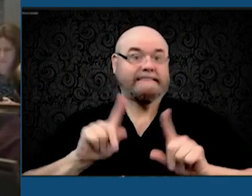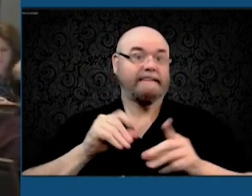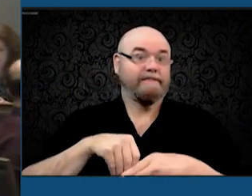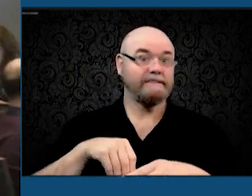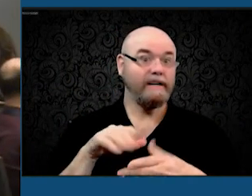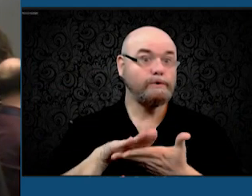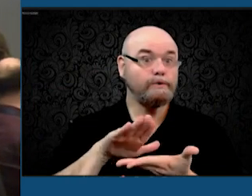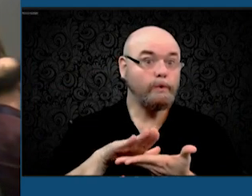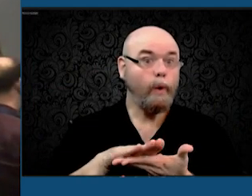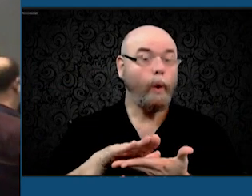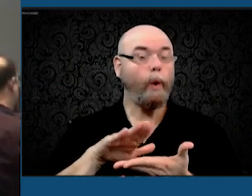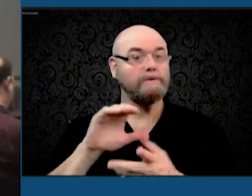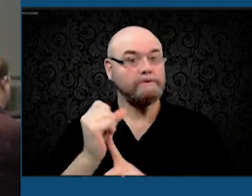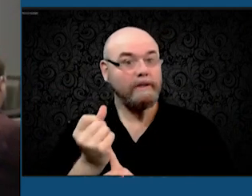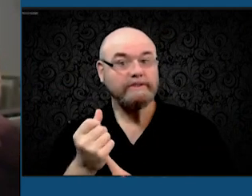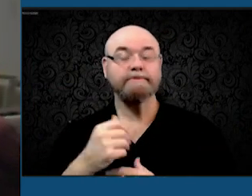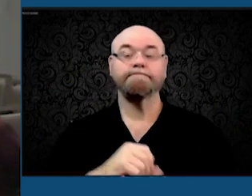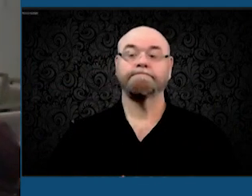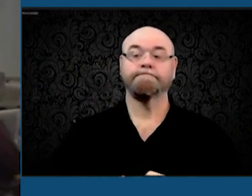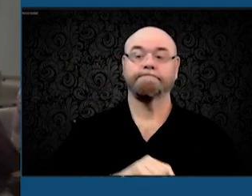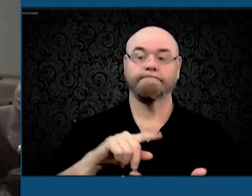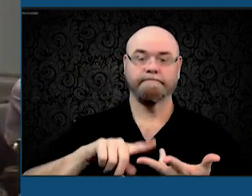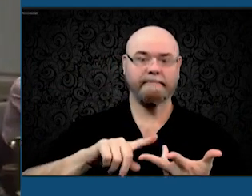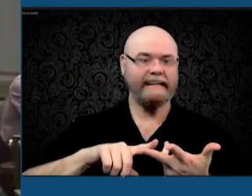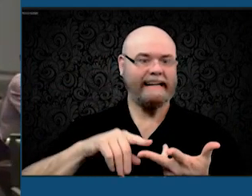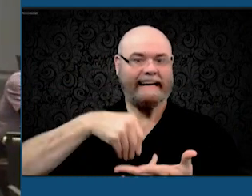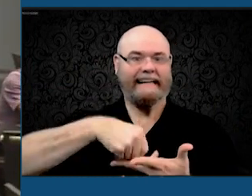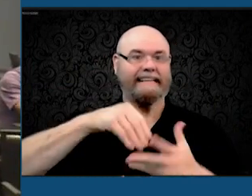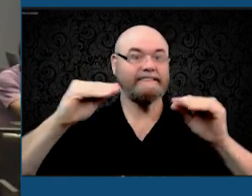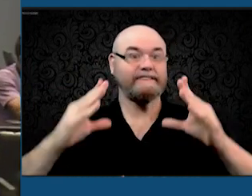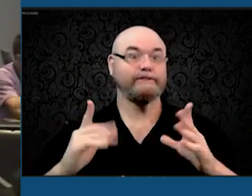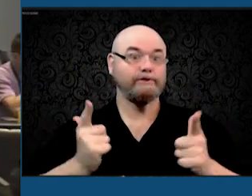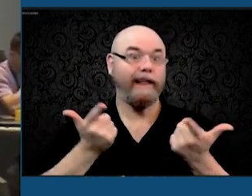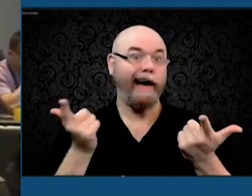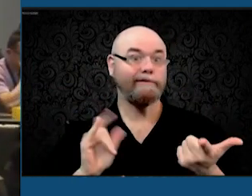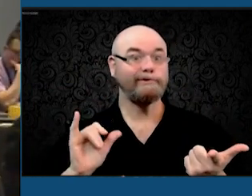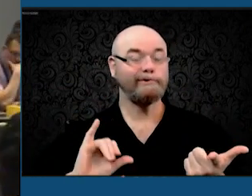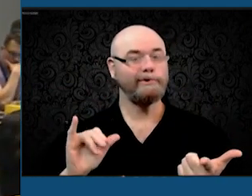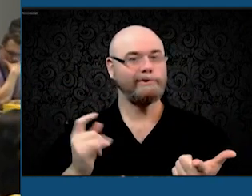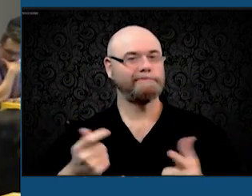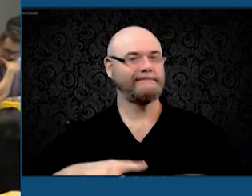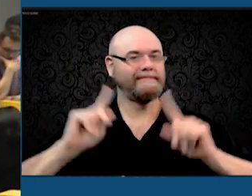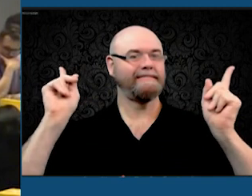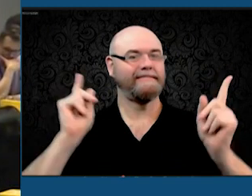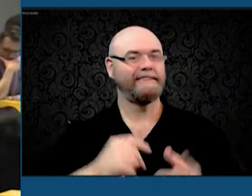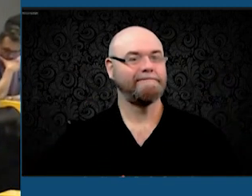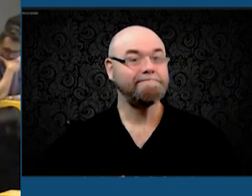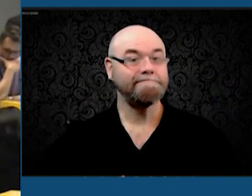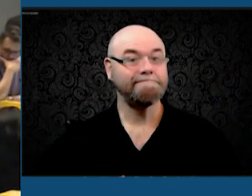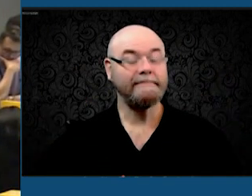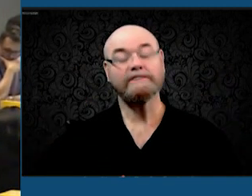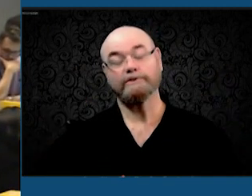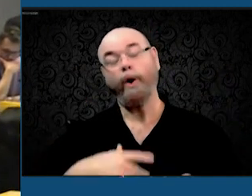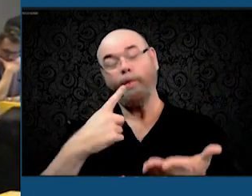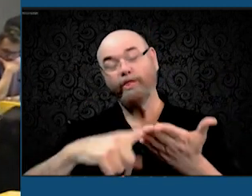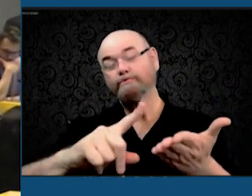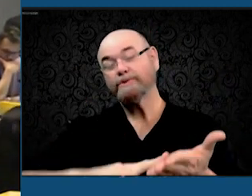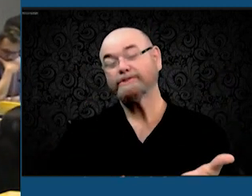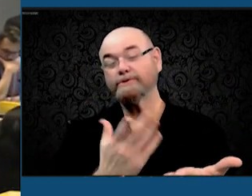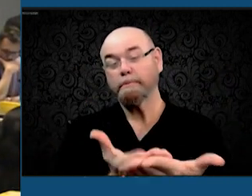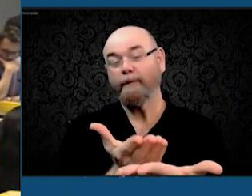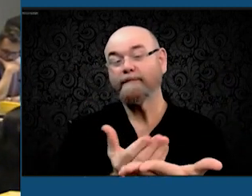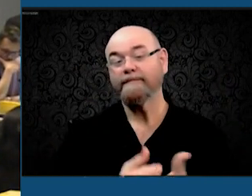climate. It makes a difference in teachers' lives. So again, tremendous research proving